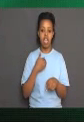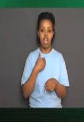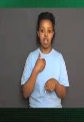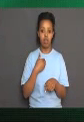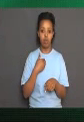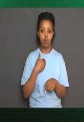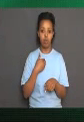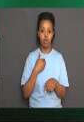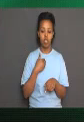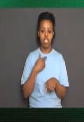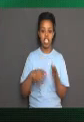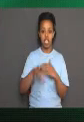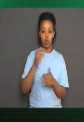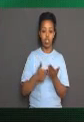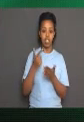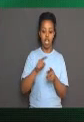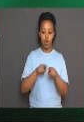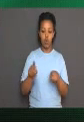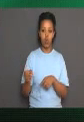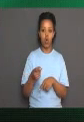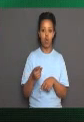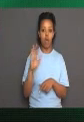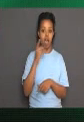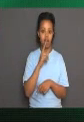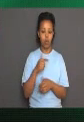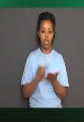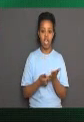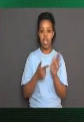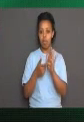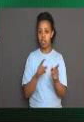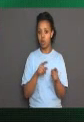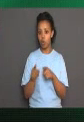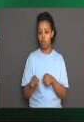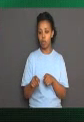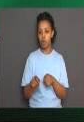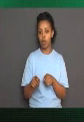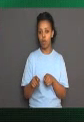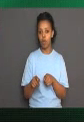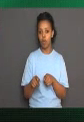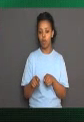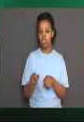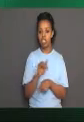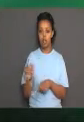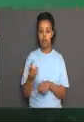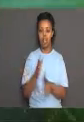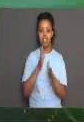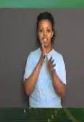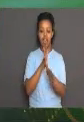that original type. This indicates that they share a common